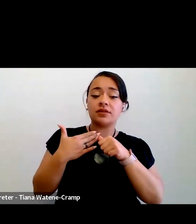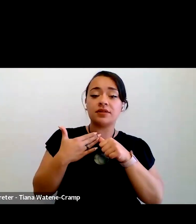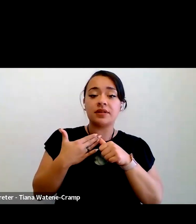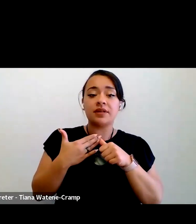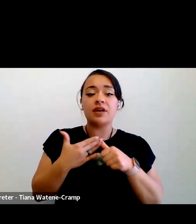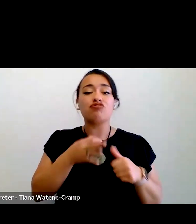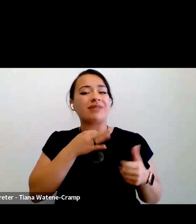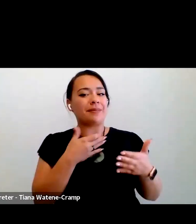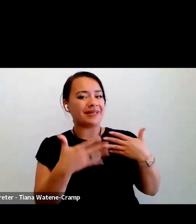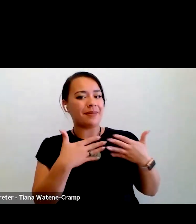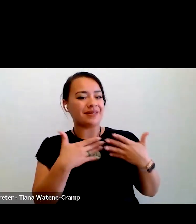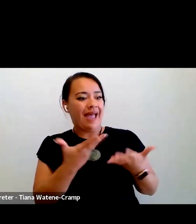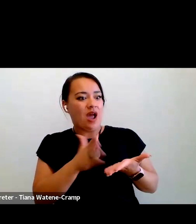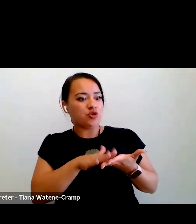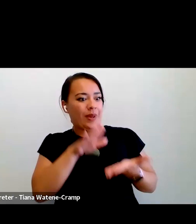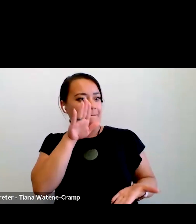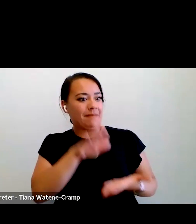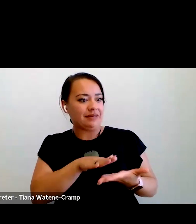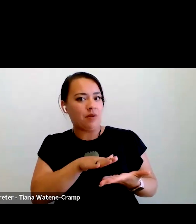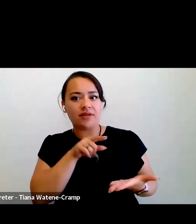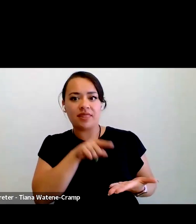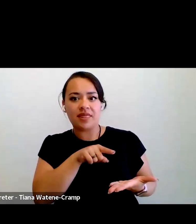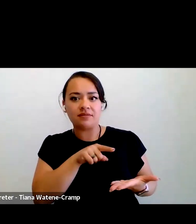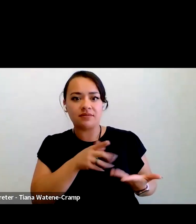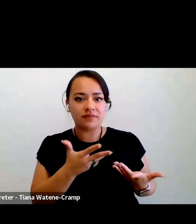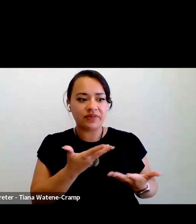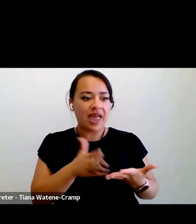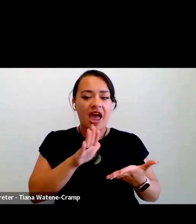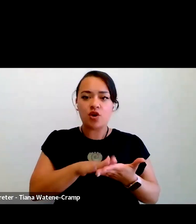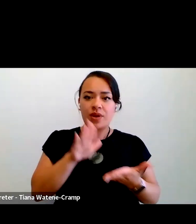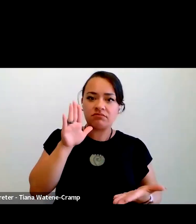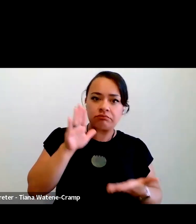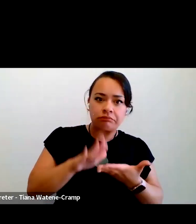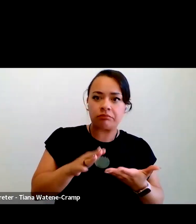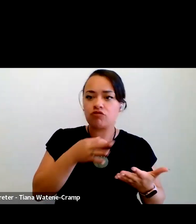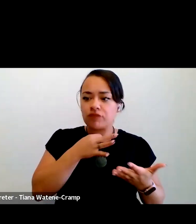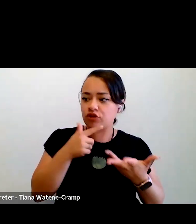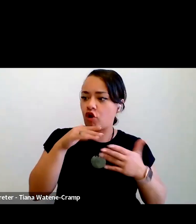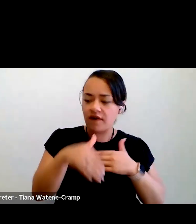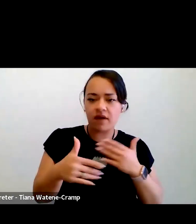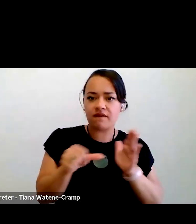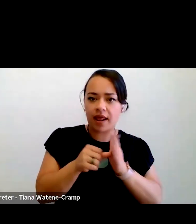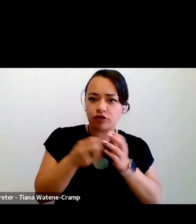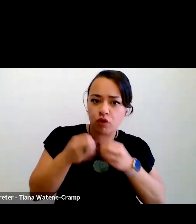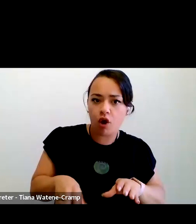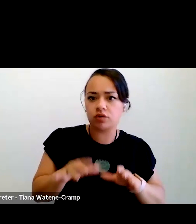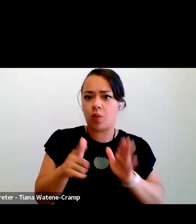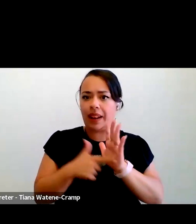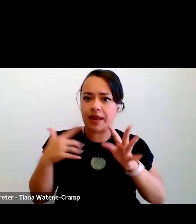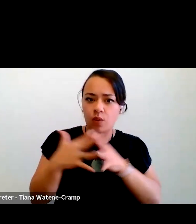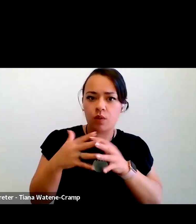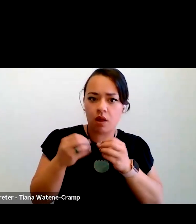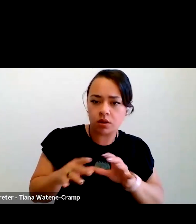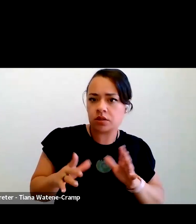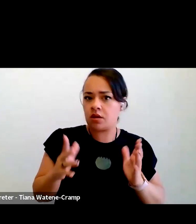happened? How do we decrease the reputational, financial, or legal risk? Often the action, when underpinned by the